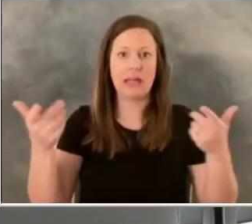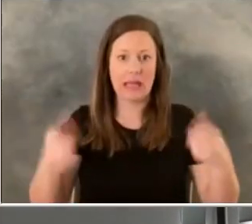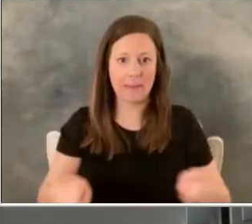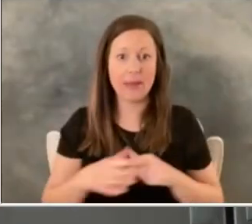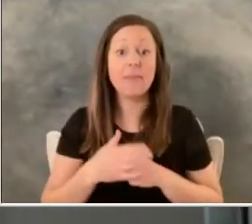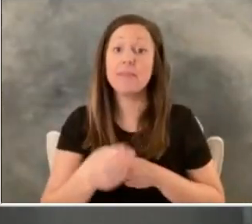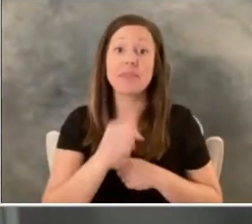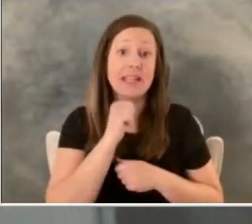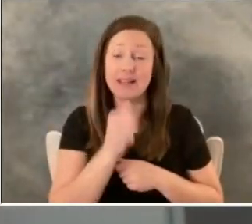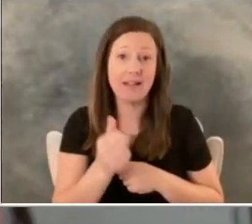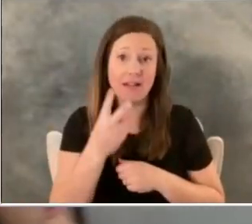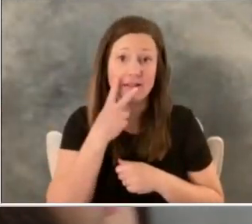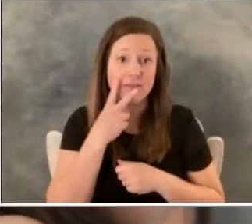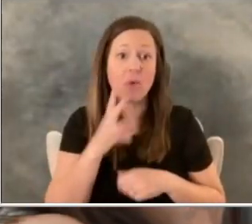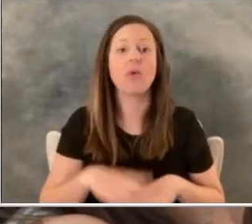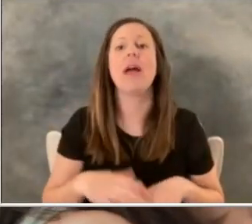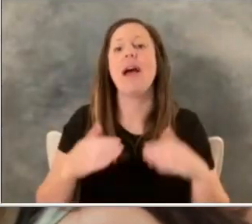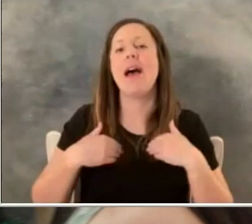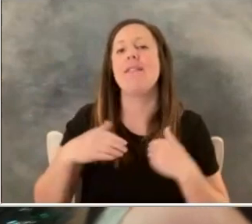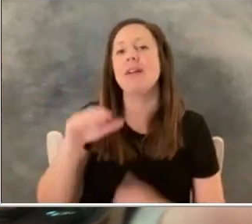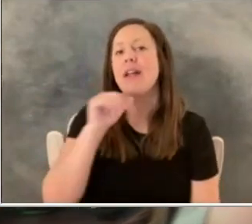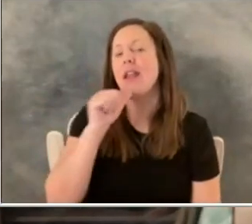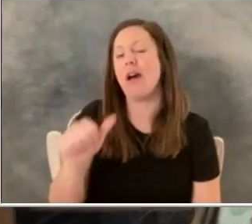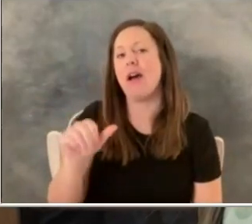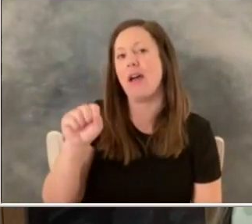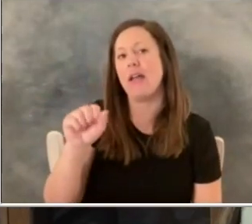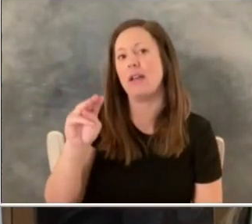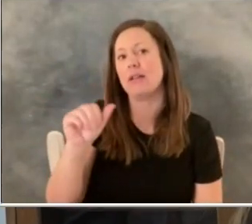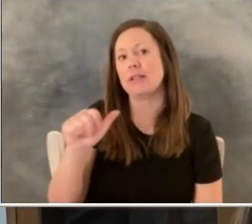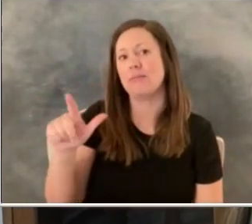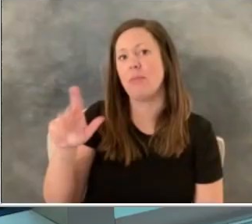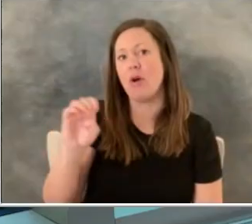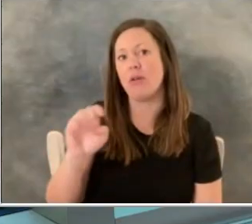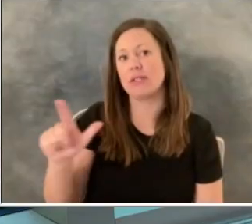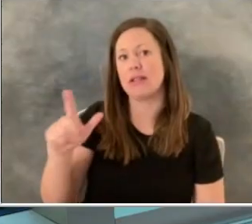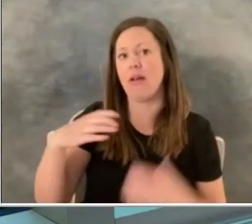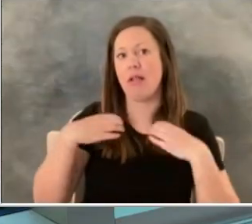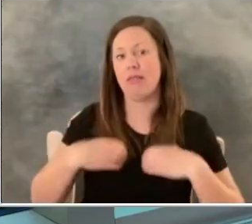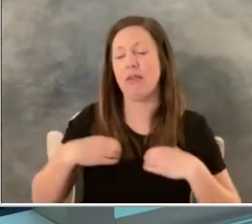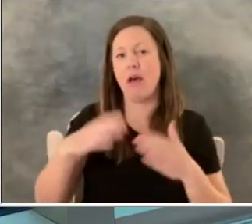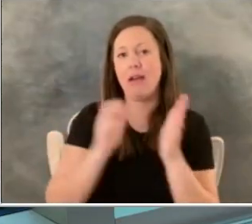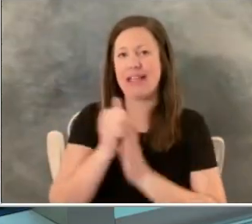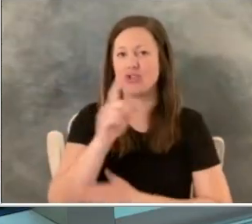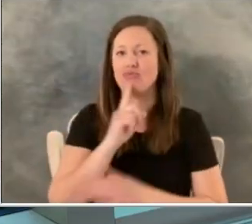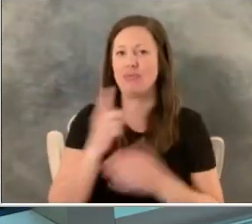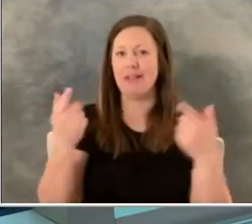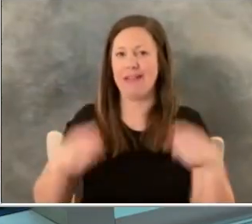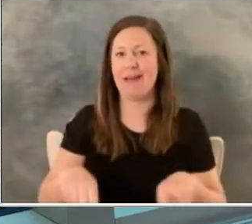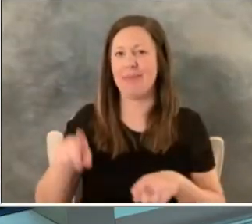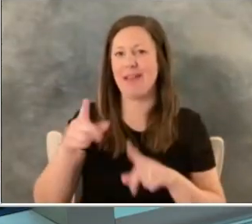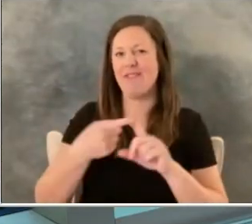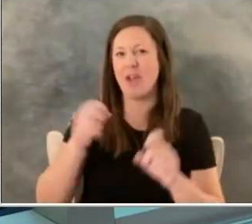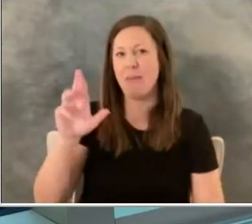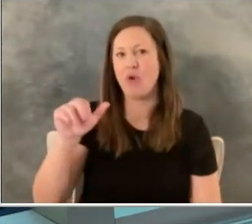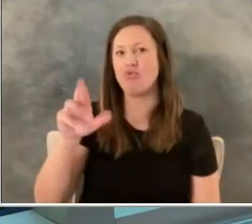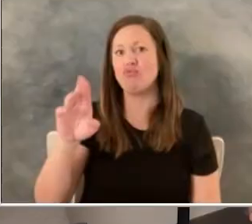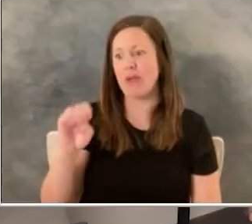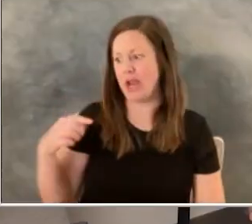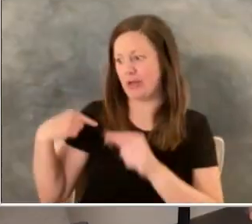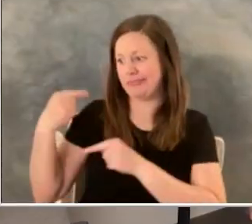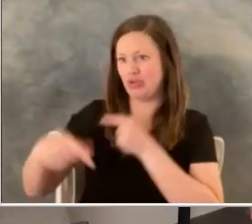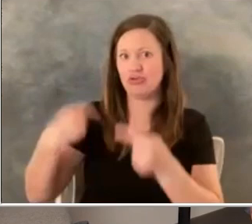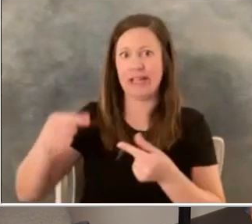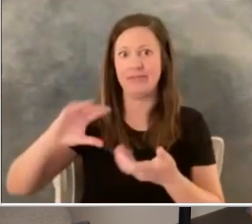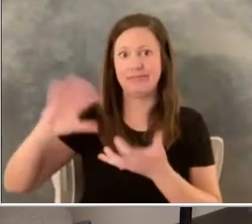with non-small cell lung cancer caused by a rare gene mutation. So many of the people that sit in my exam room are dealing with